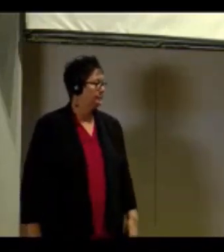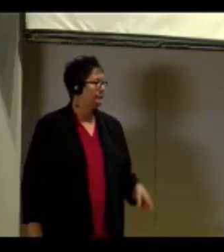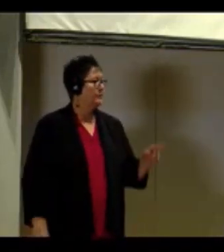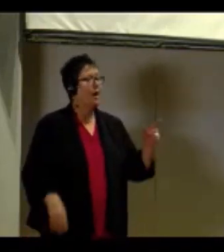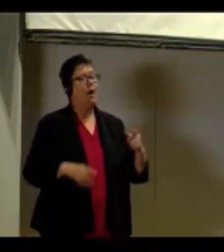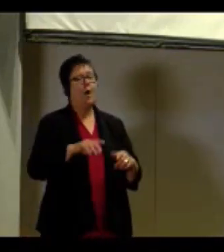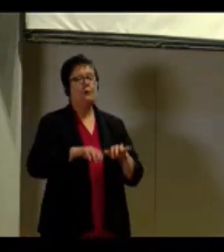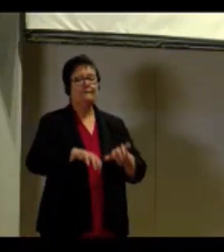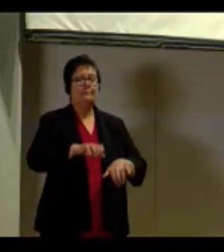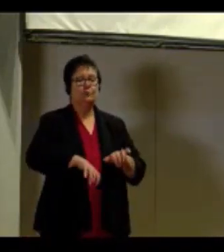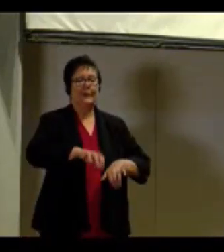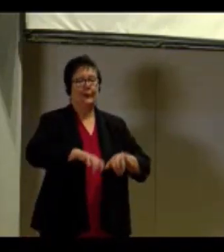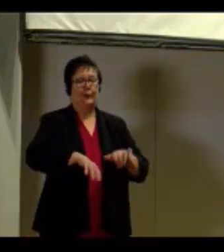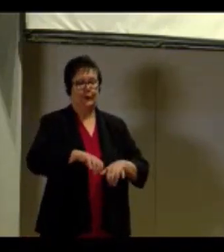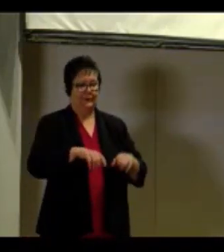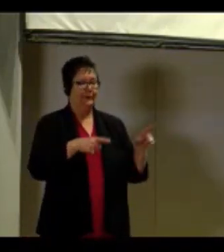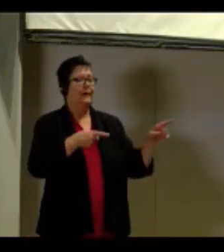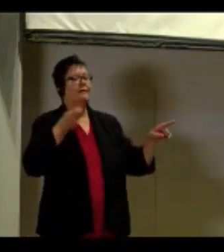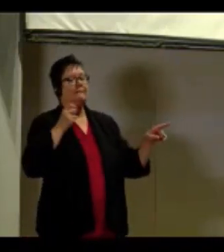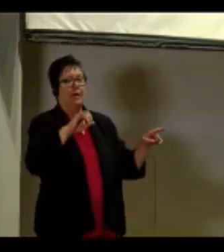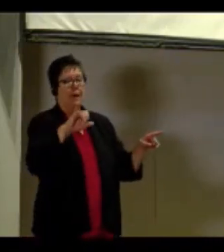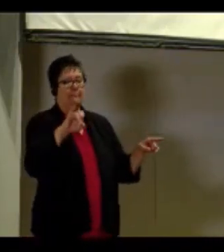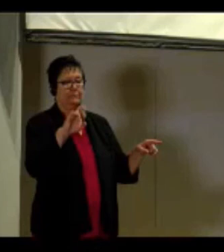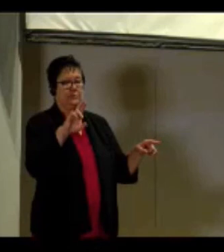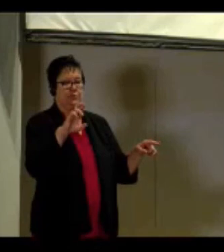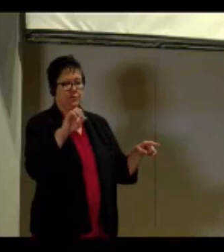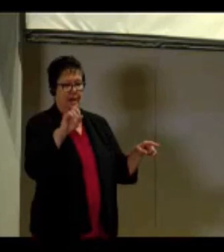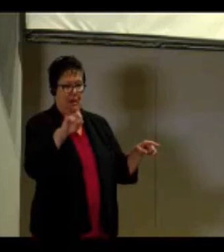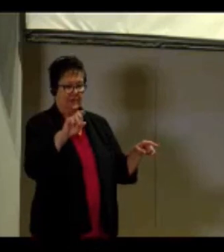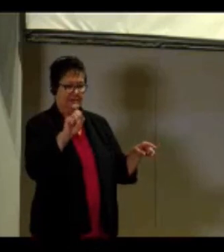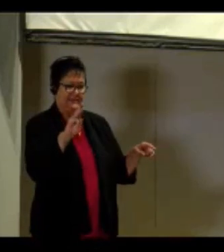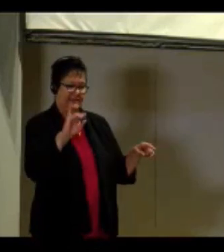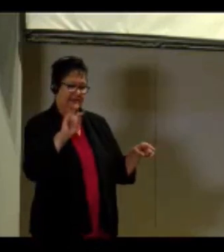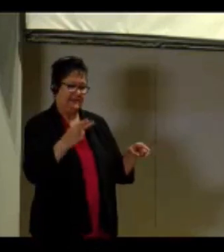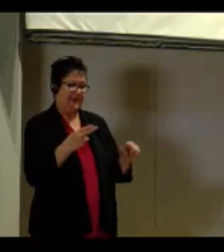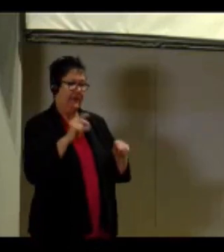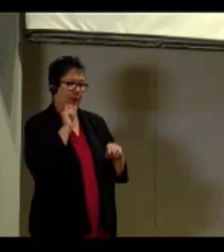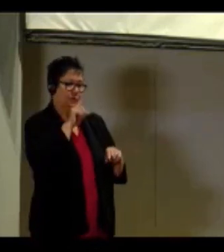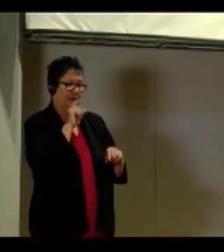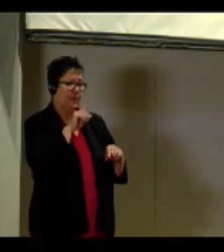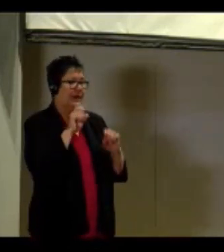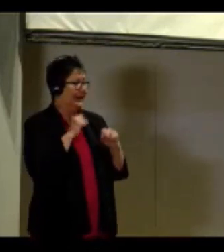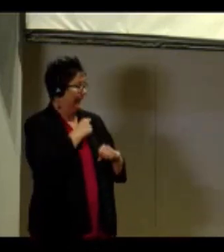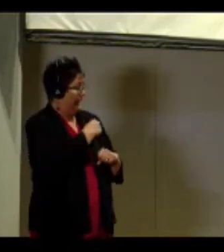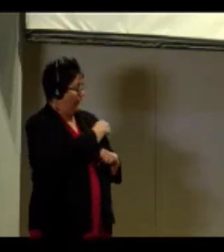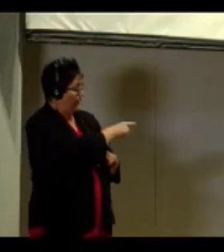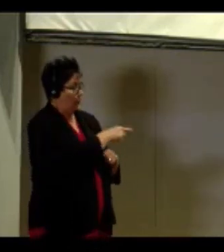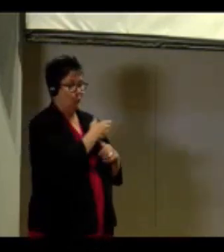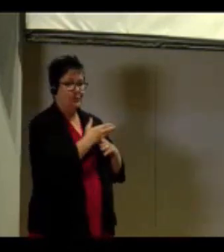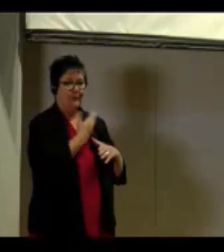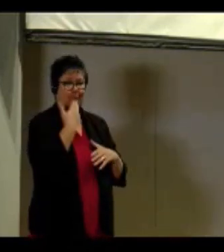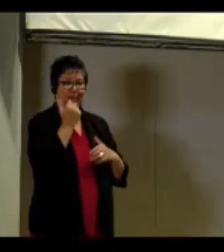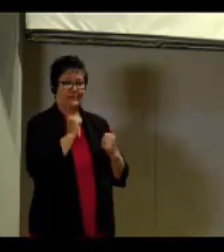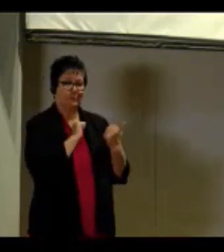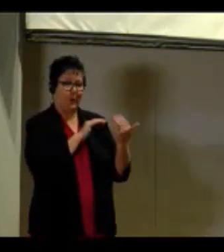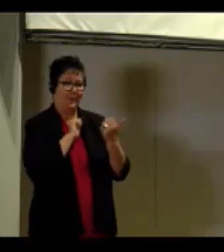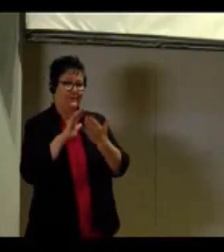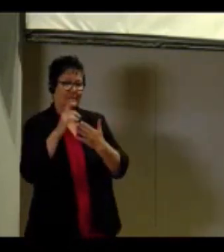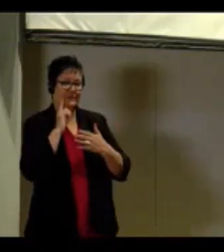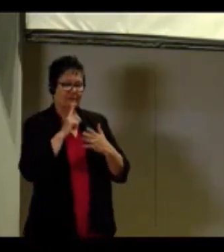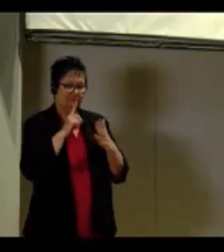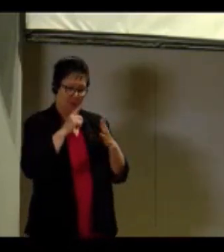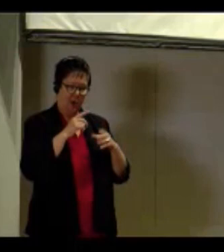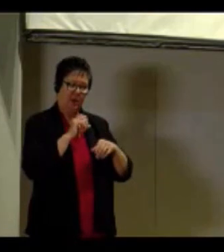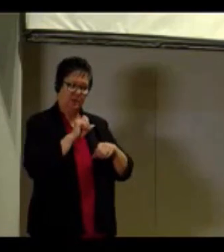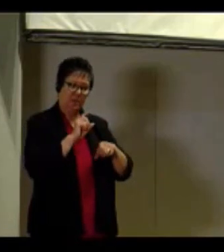This question is from Jarrett Smith on Twitter, and he asks, can the panelists share their best practices for determining due diligence for